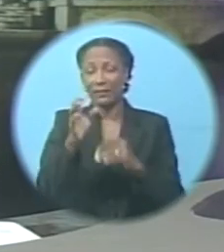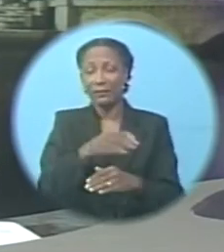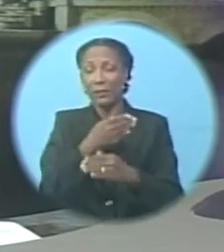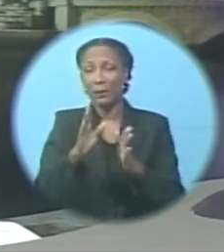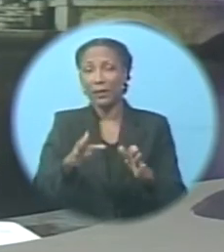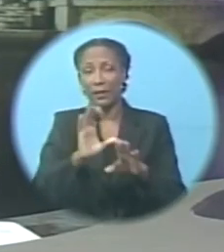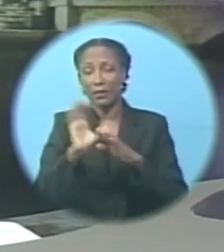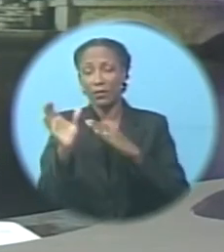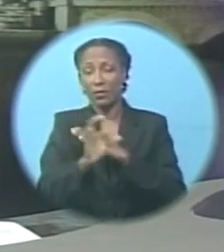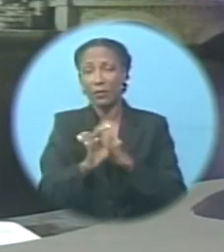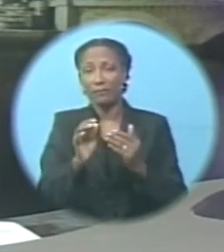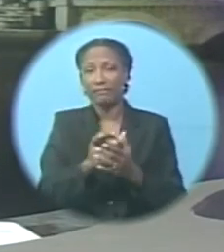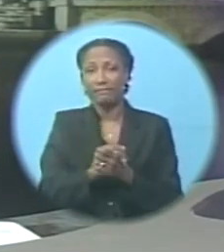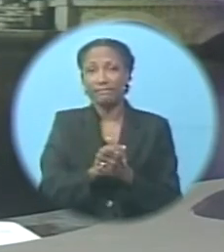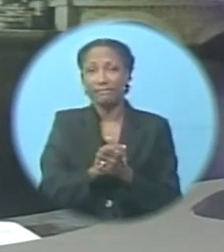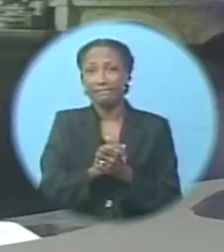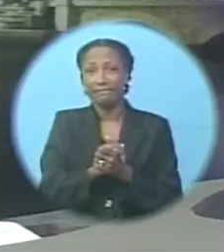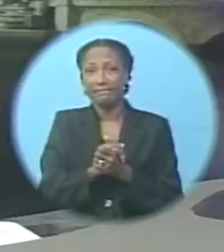region.